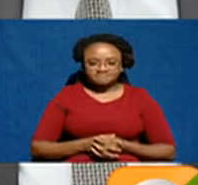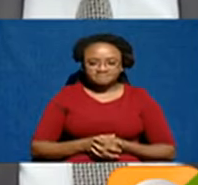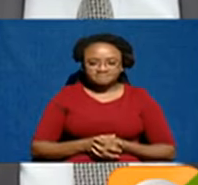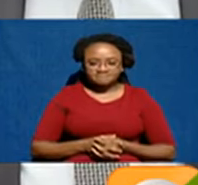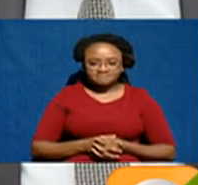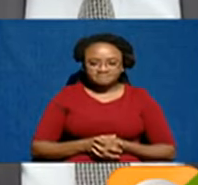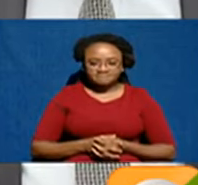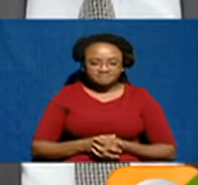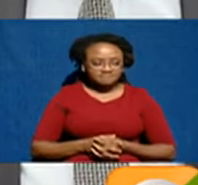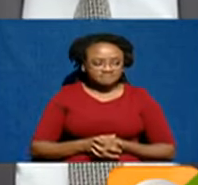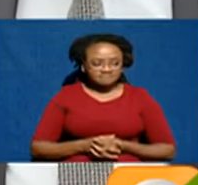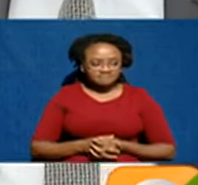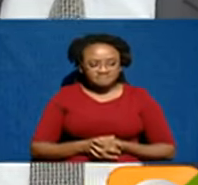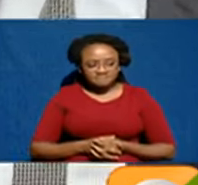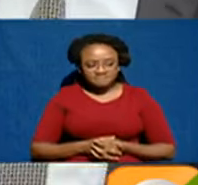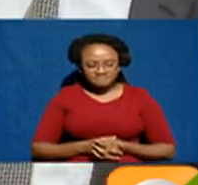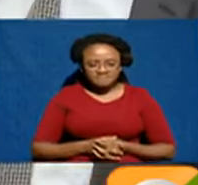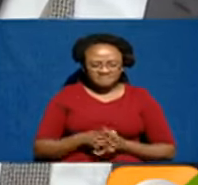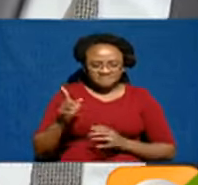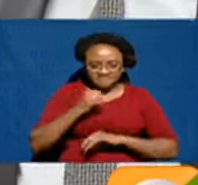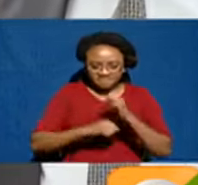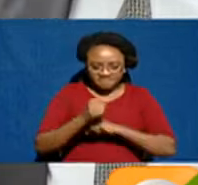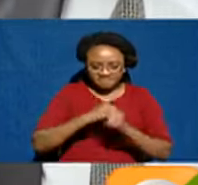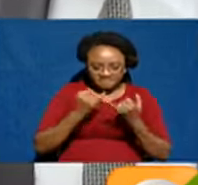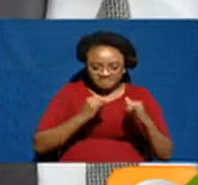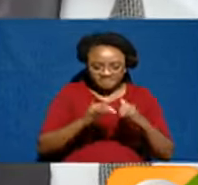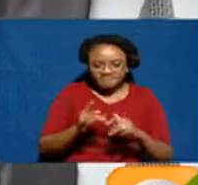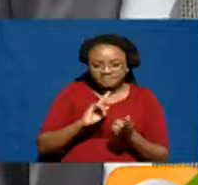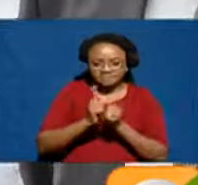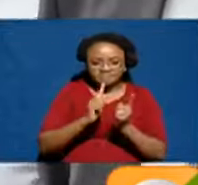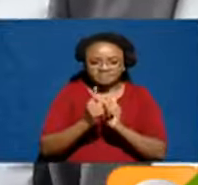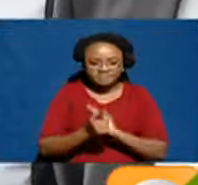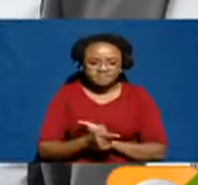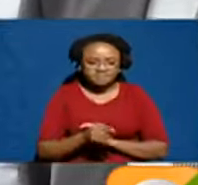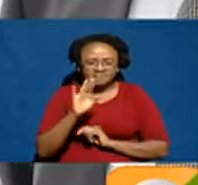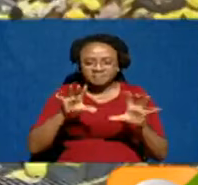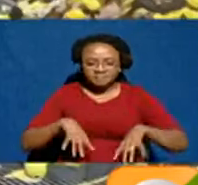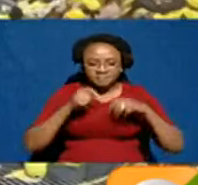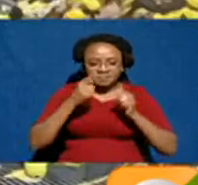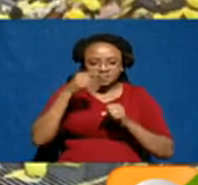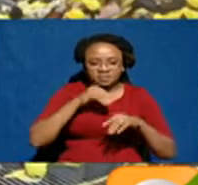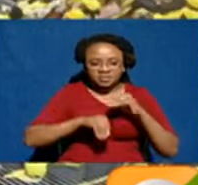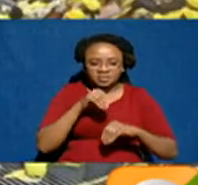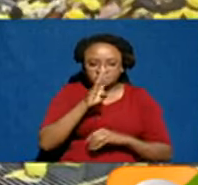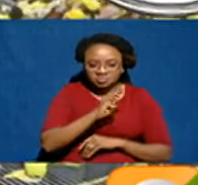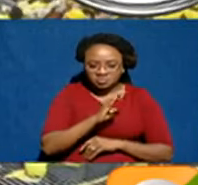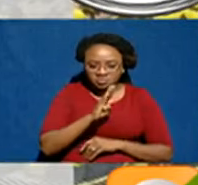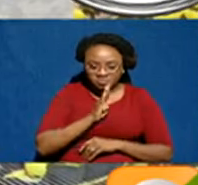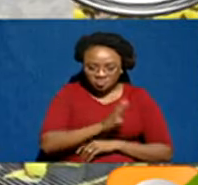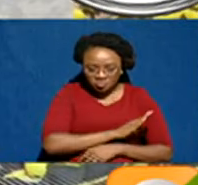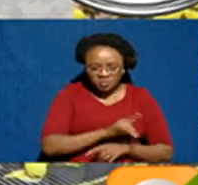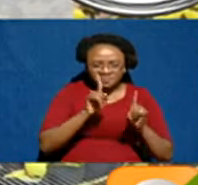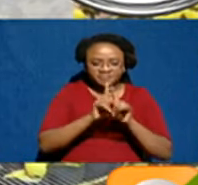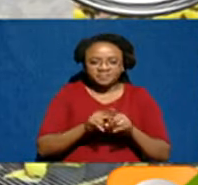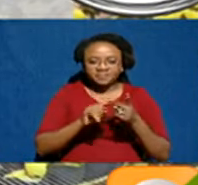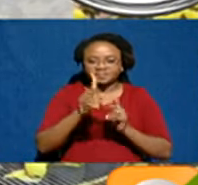A move by UDA to name KRA boss Anthony Mwaura as the chair of the elections board and KPLC board chair Joy